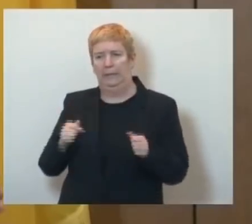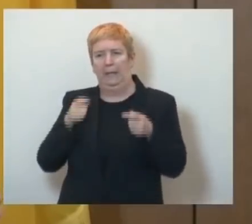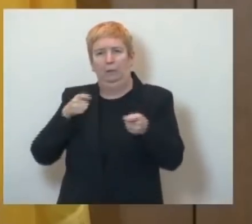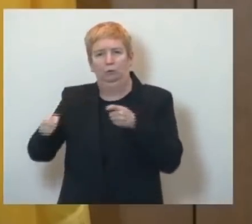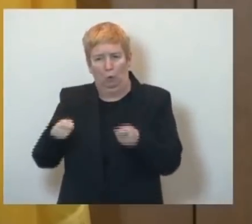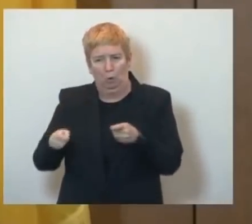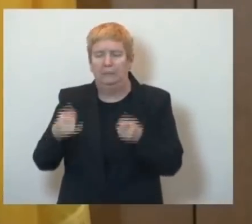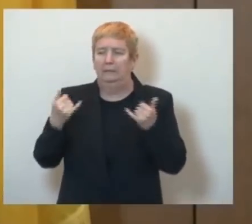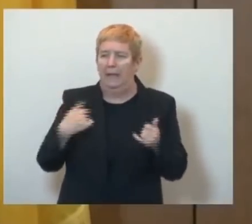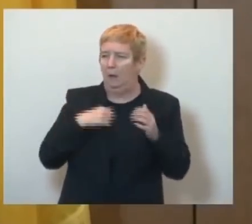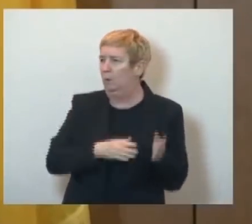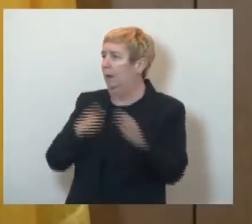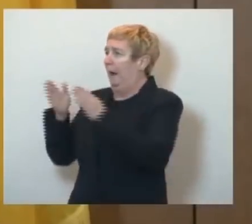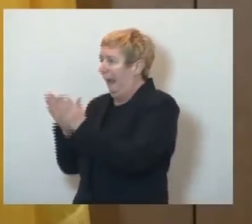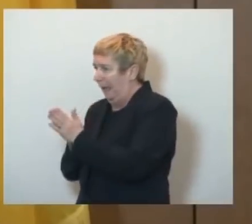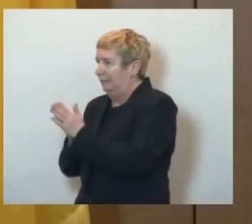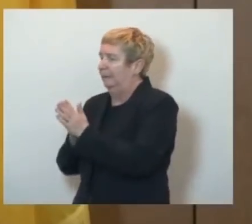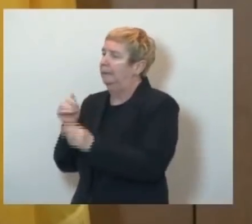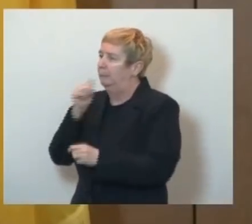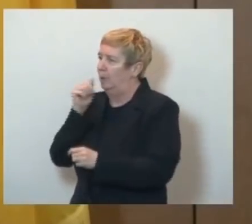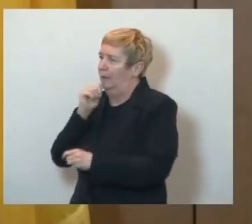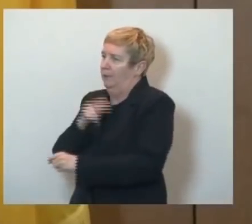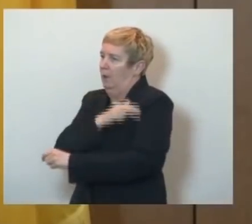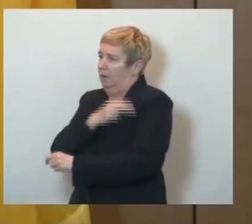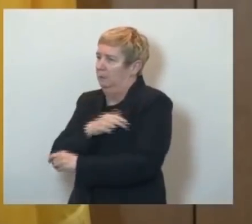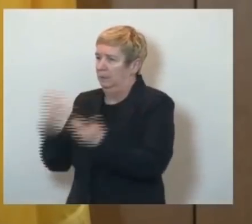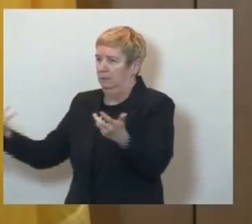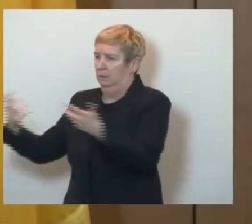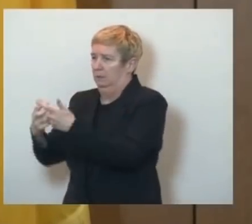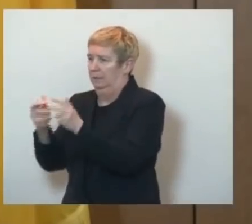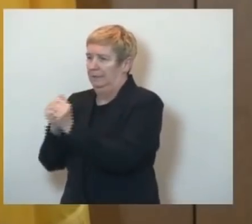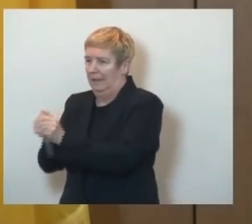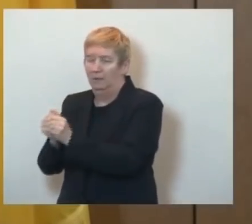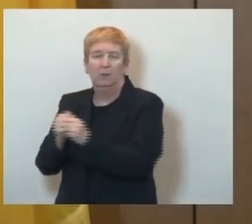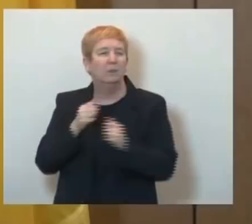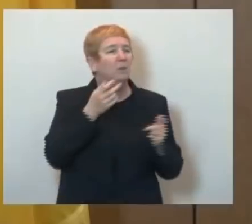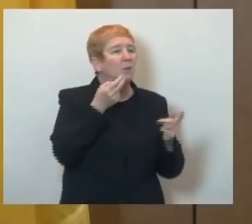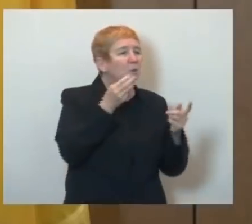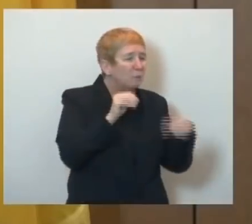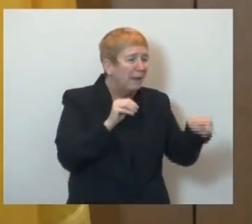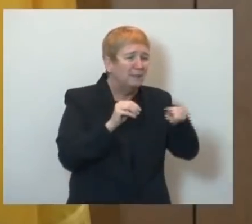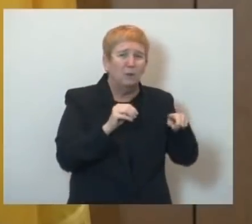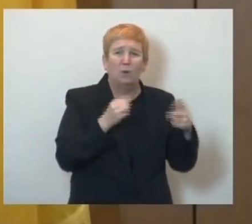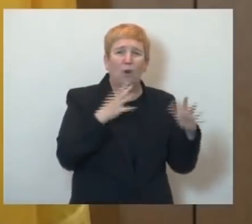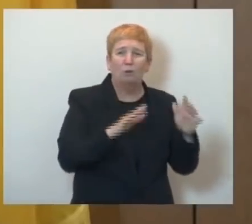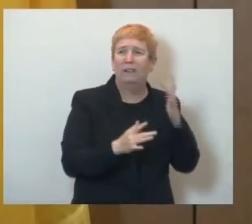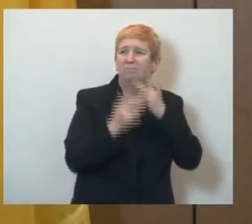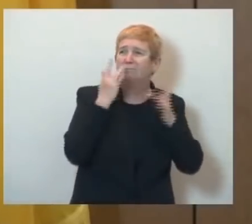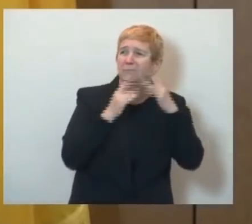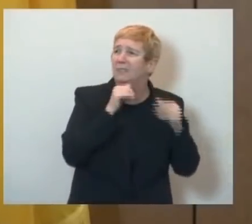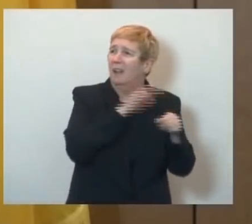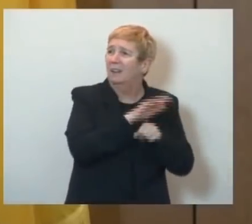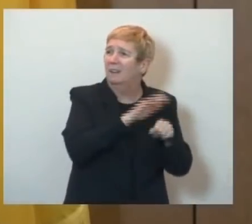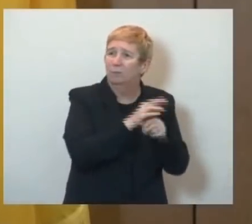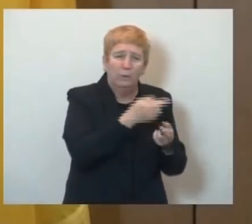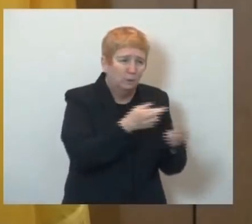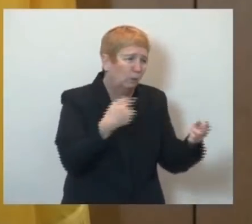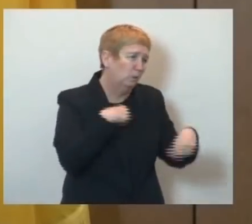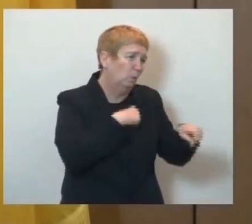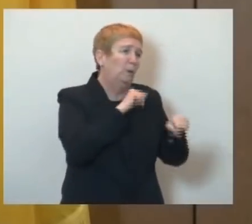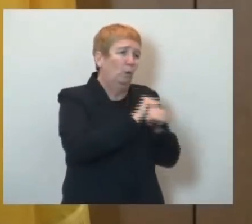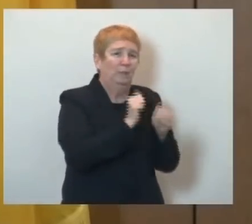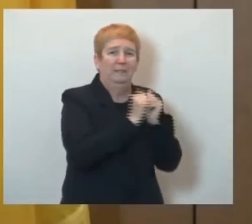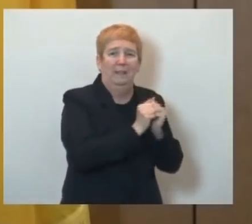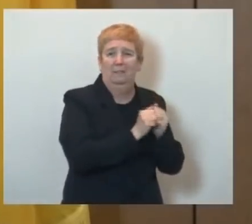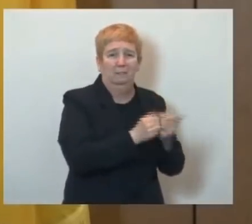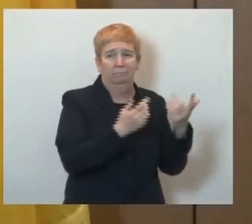asking the private hospitals to come together in a partnership. New Mexico, because we have such scarce resources, we have to work together like that all the time. And it